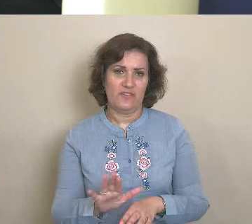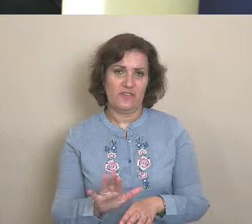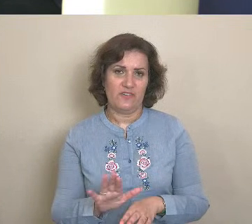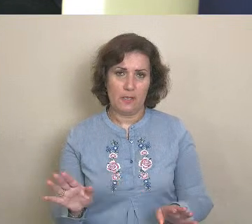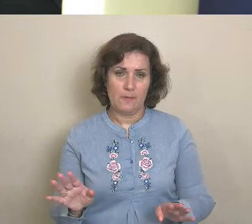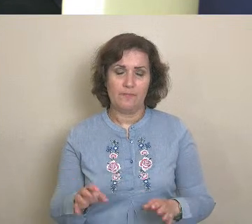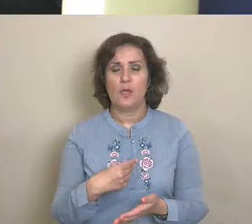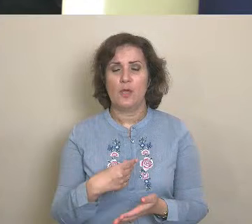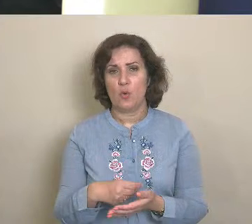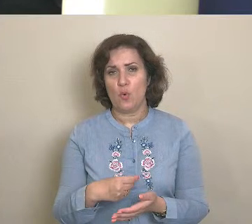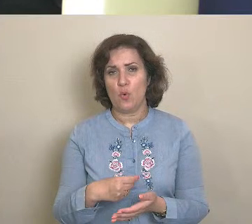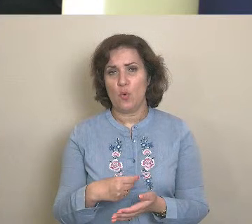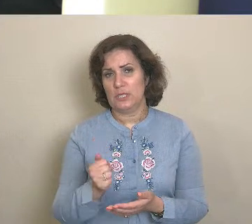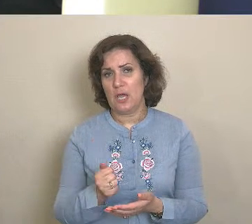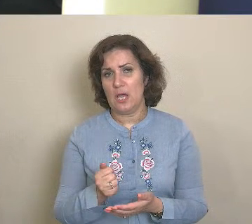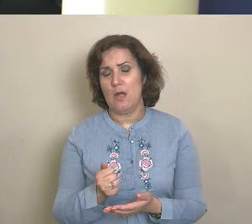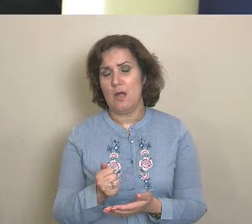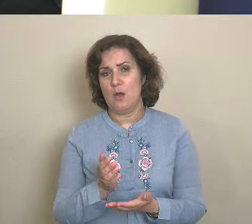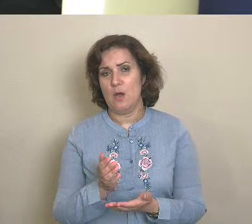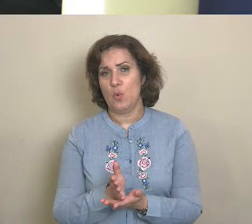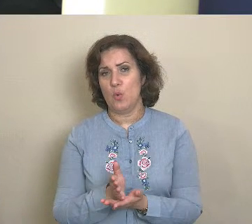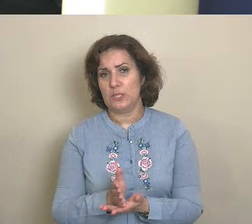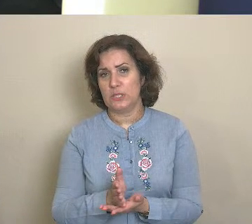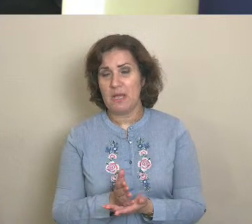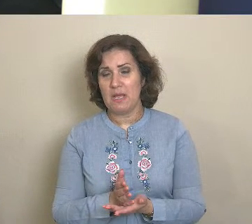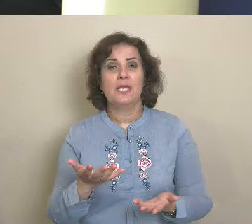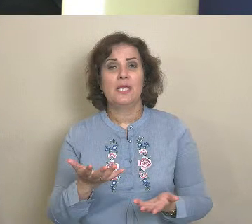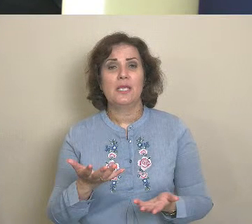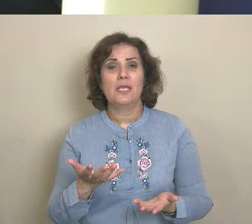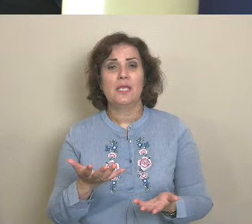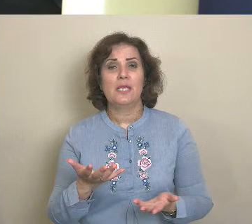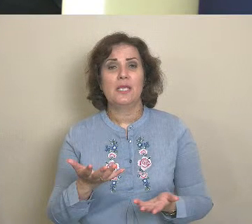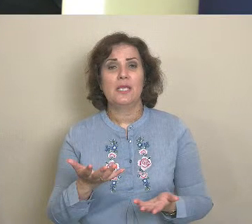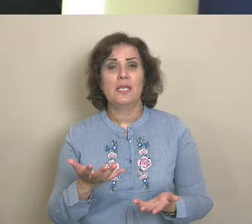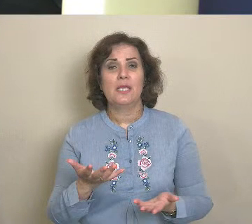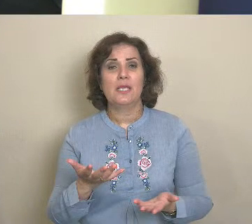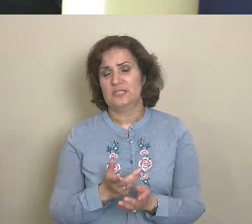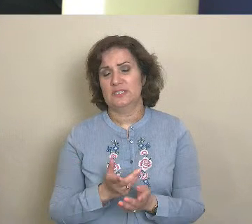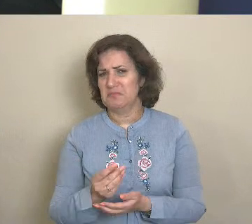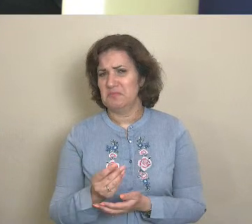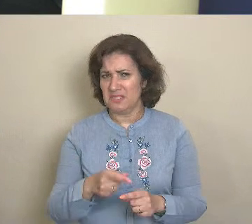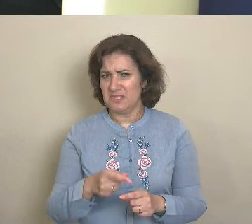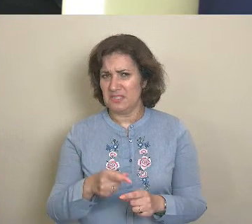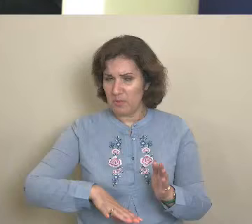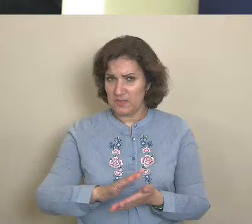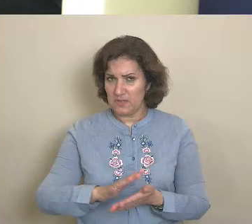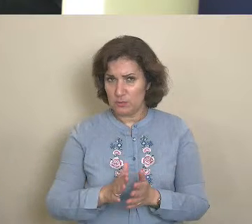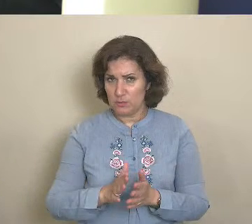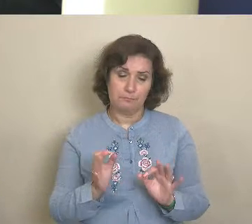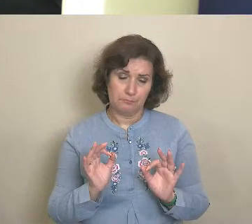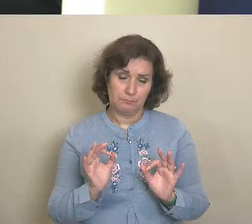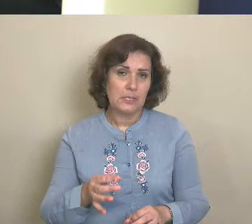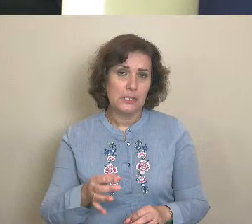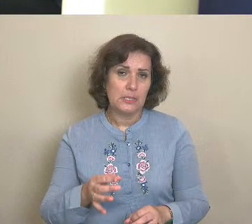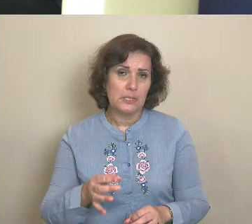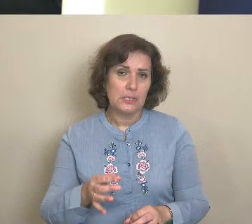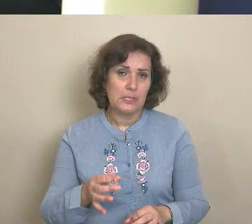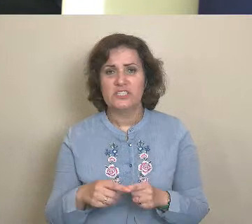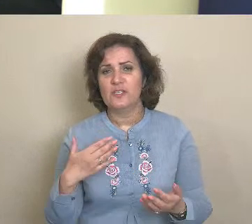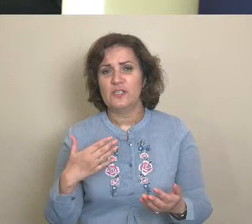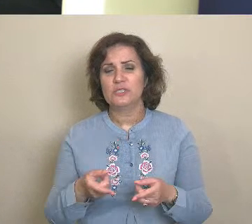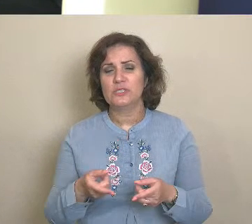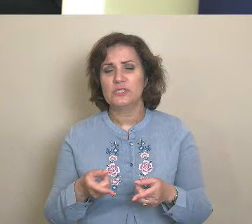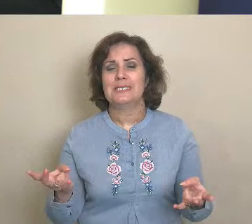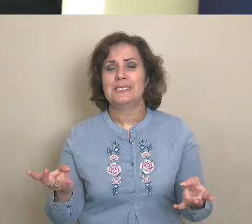either allocate funds or not to allocate funds to keep commissions, and what kind of remuneration is going to be.